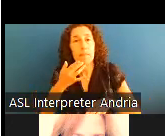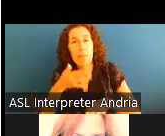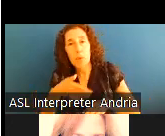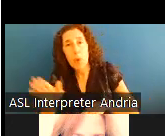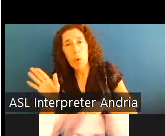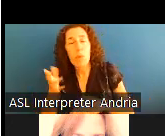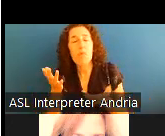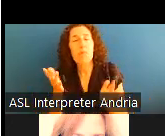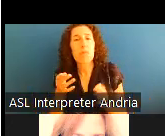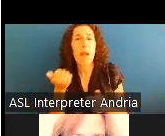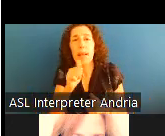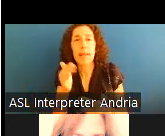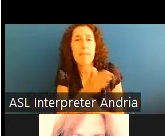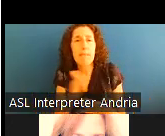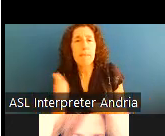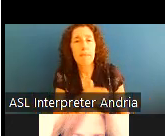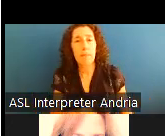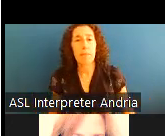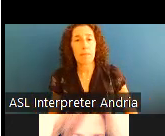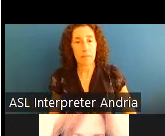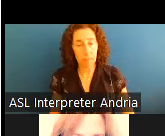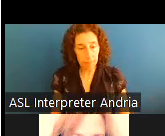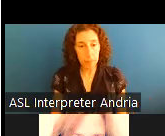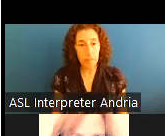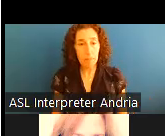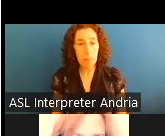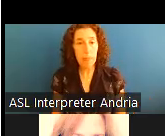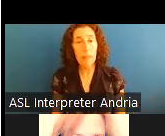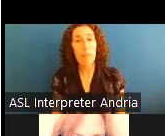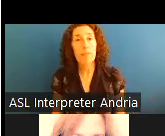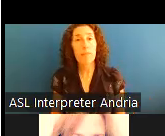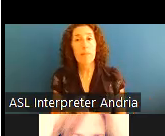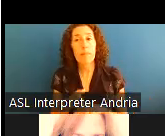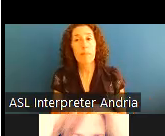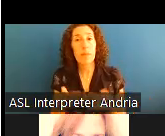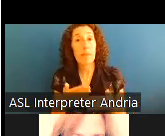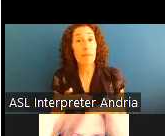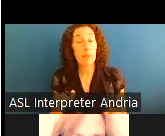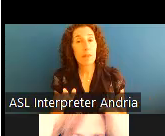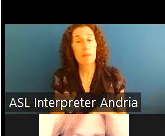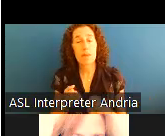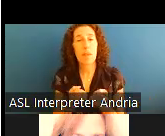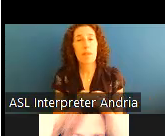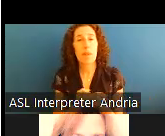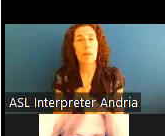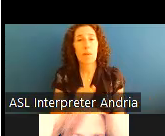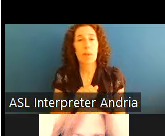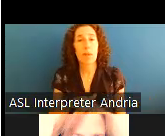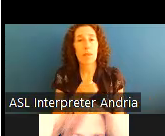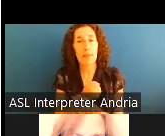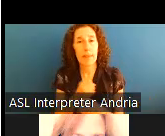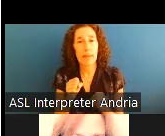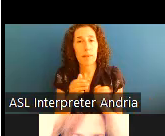After the exam, advocates can work on a safety plan for the post-crisis intervention period, which involves